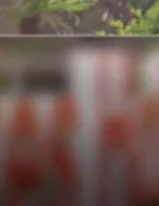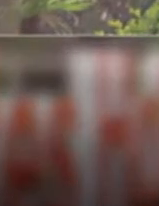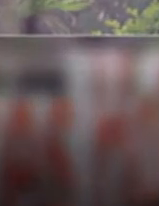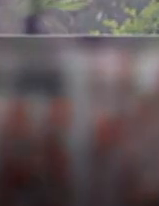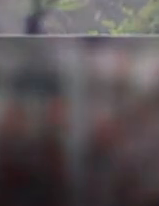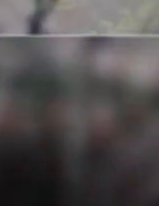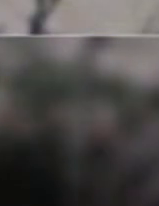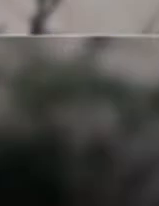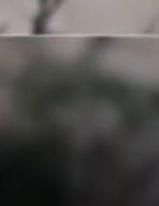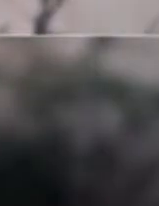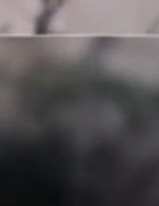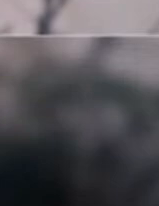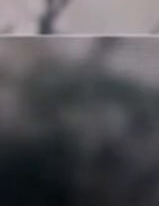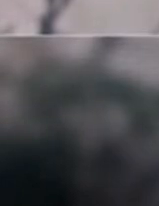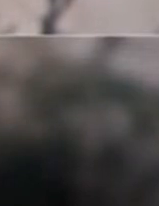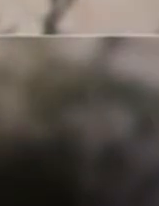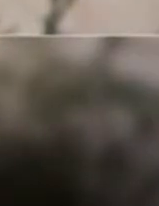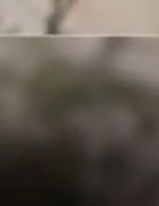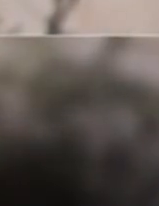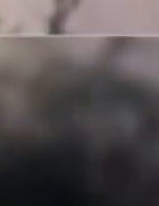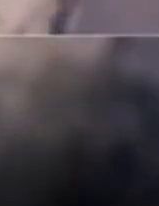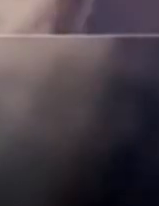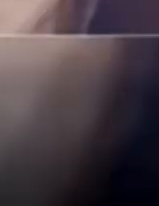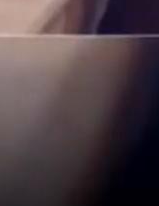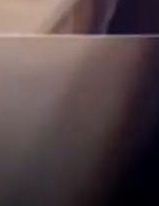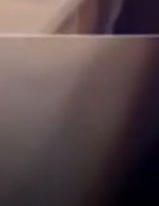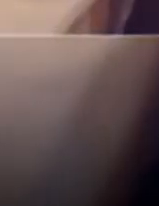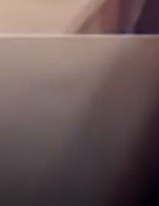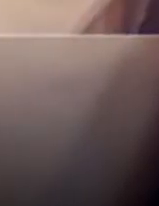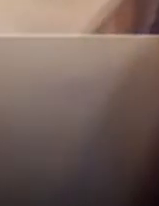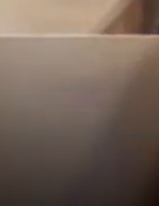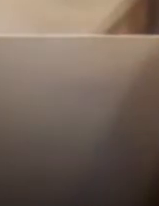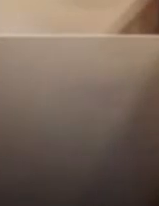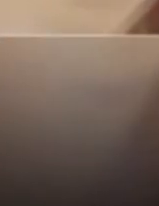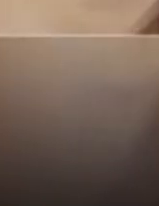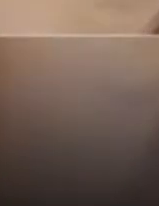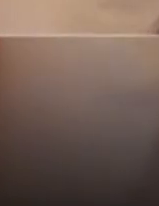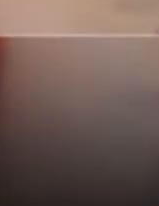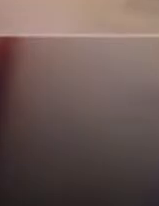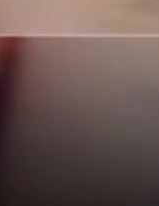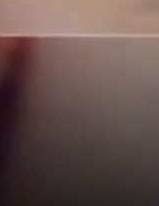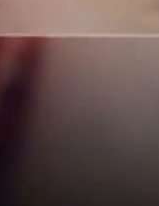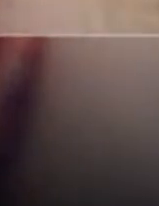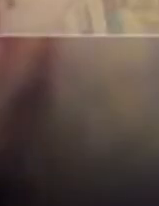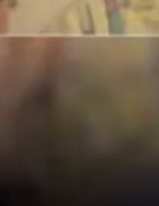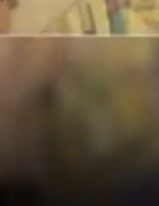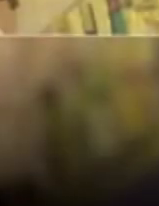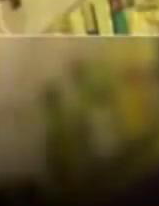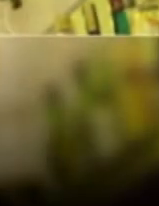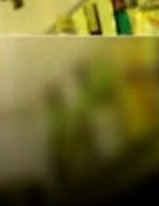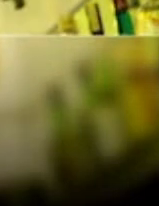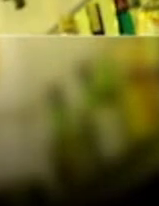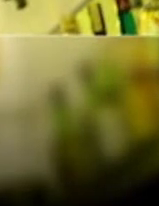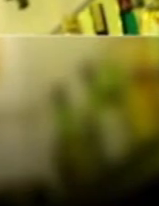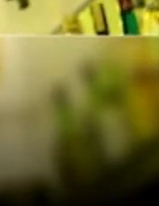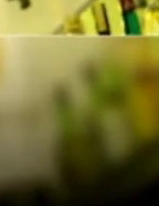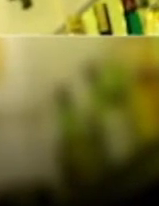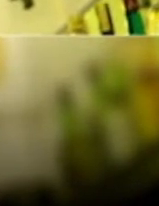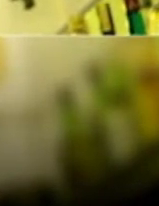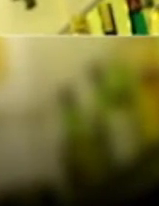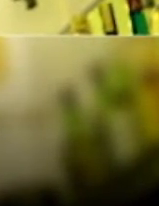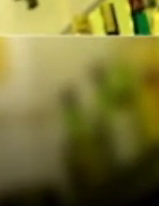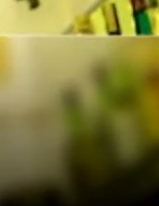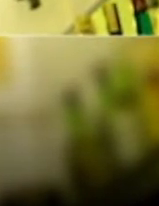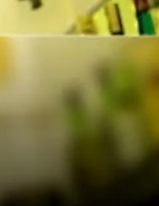to 19 Spire Road, Ginger, or contact us on +256 751